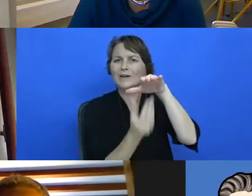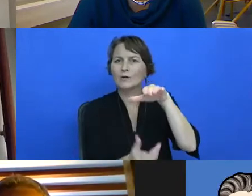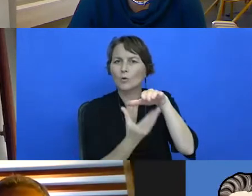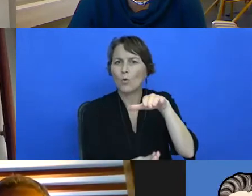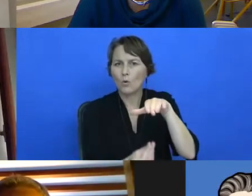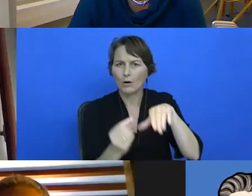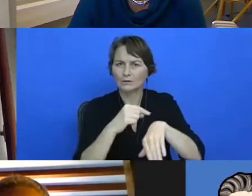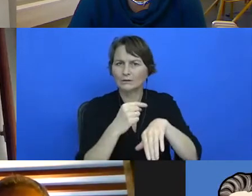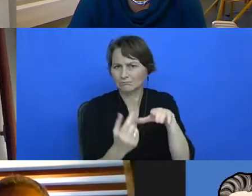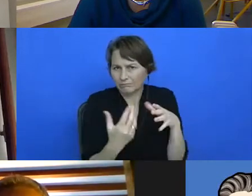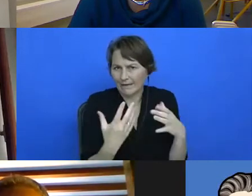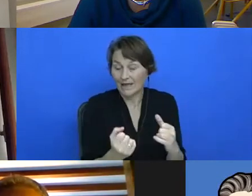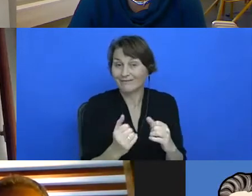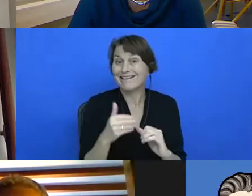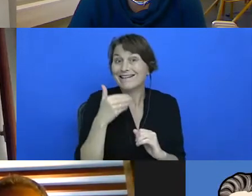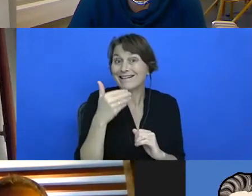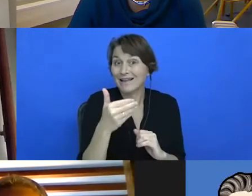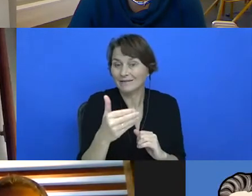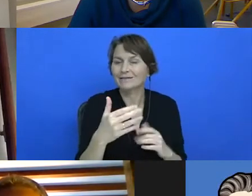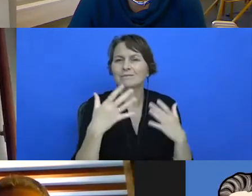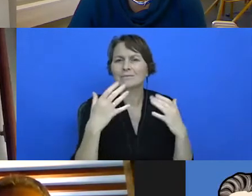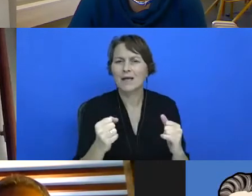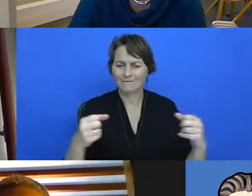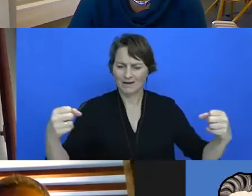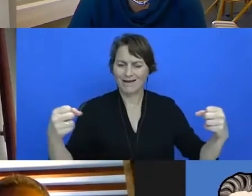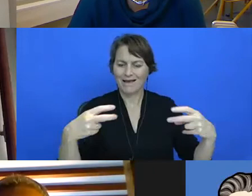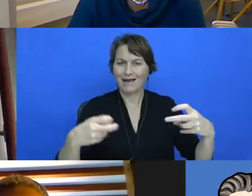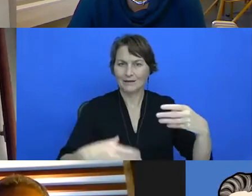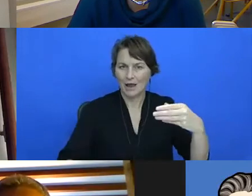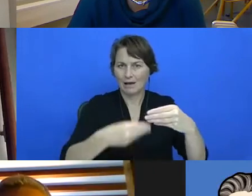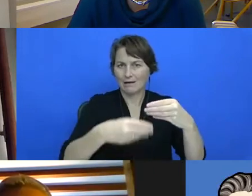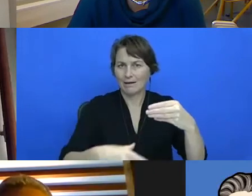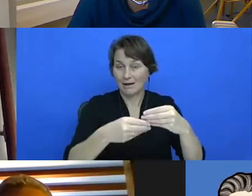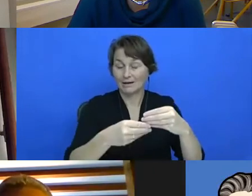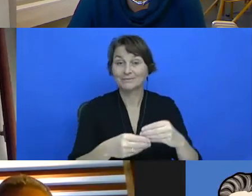can see, we have a sign language interpreter with us in the panel.